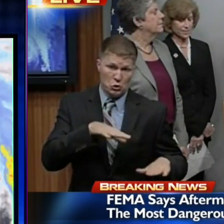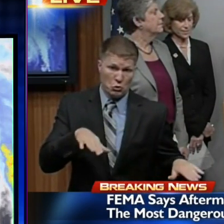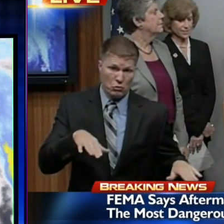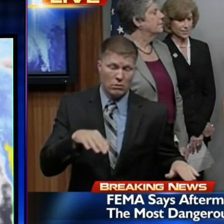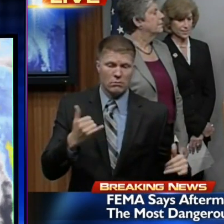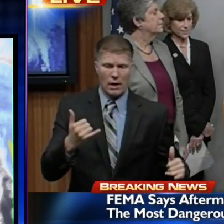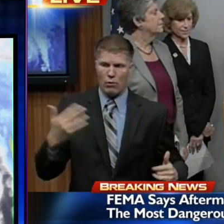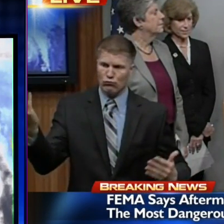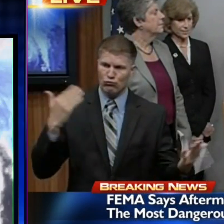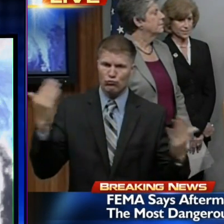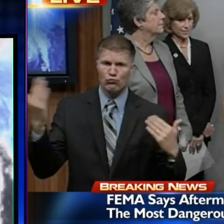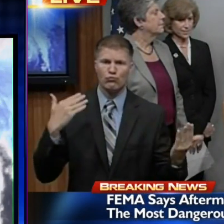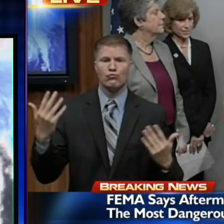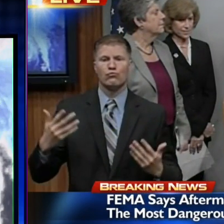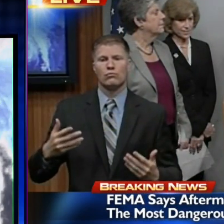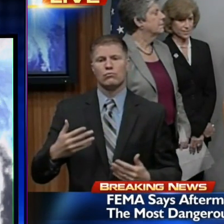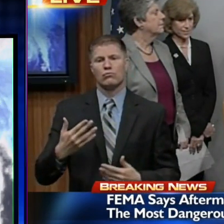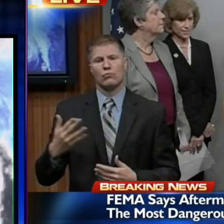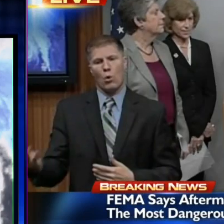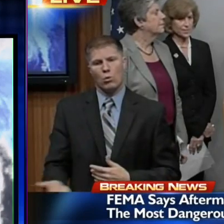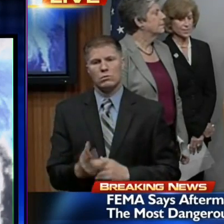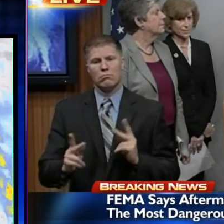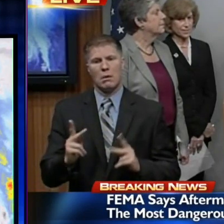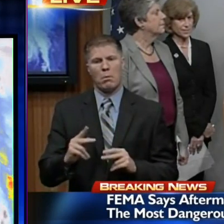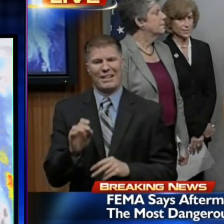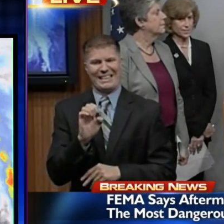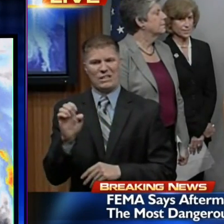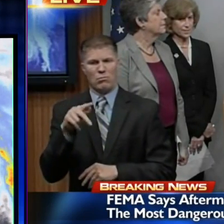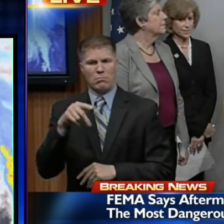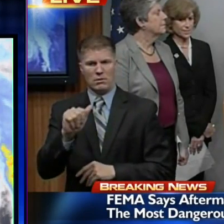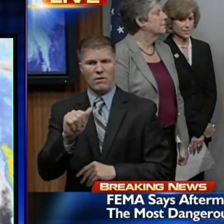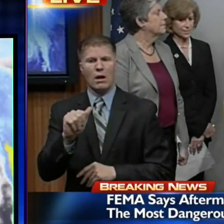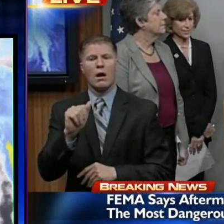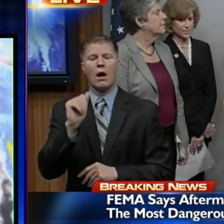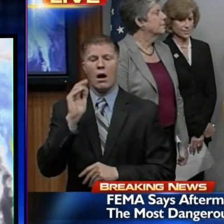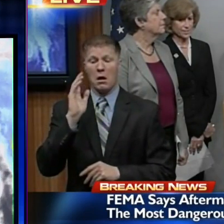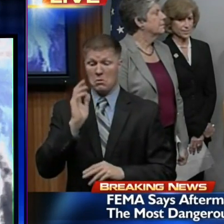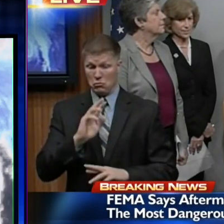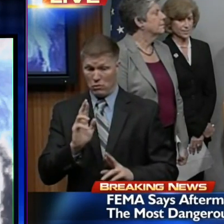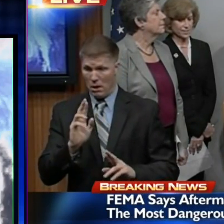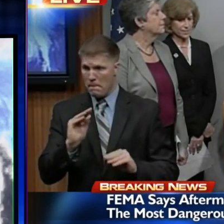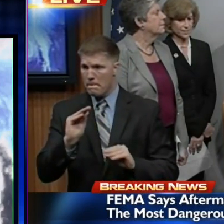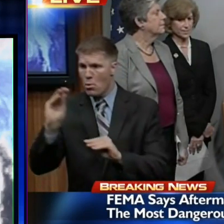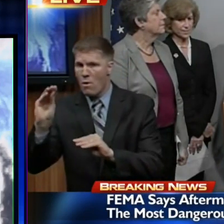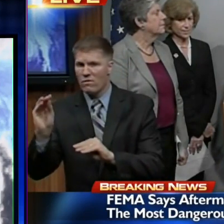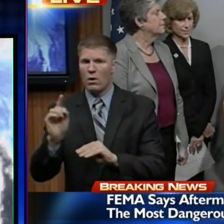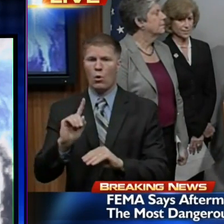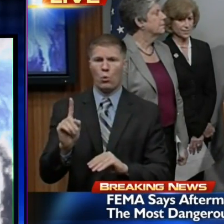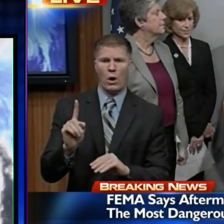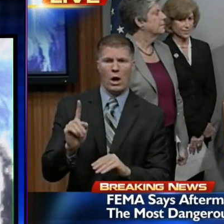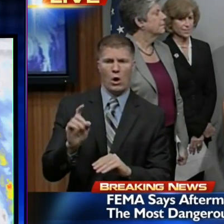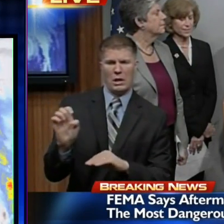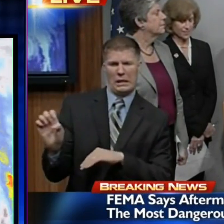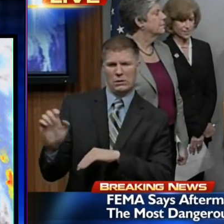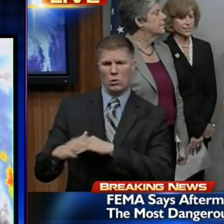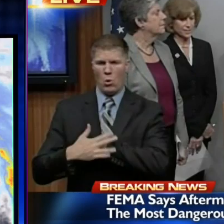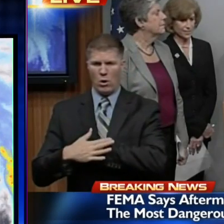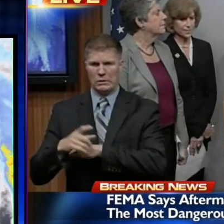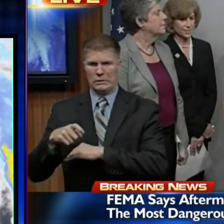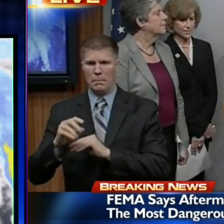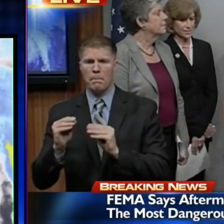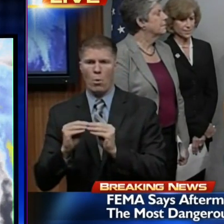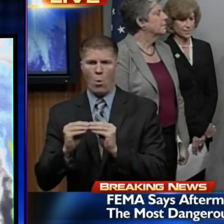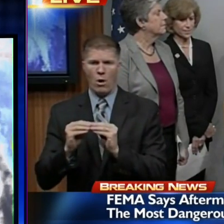housing people in eastern Pennsylvania who will be mobilized in whichever direction on the East Coast that they are most